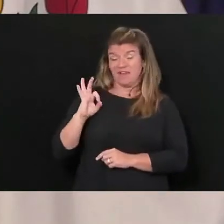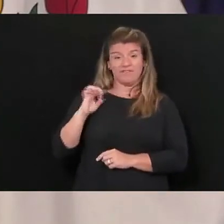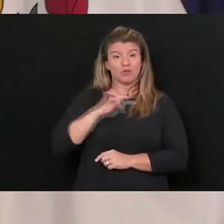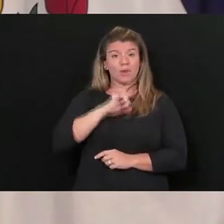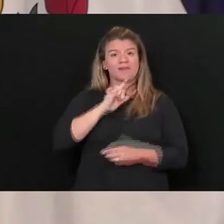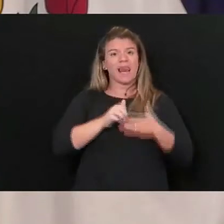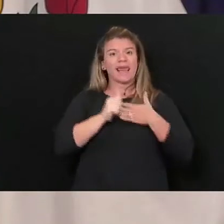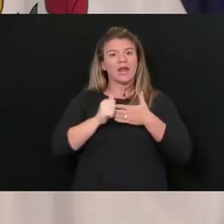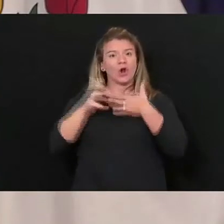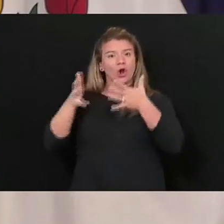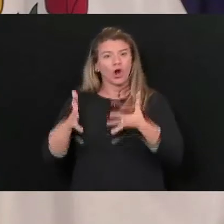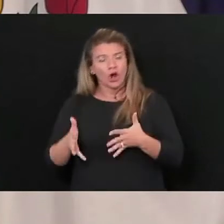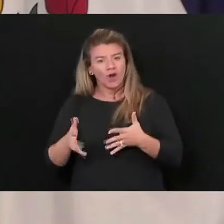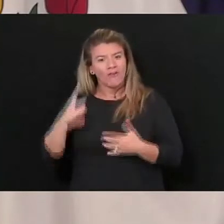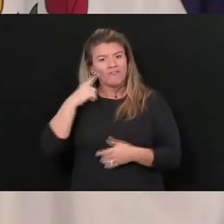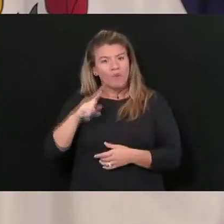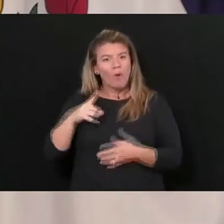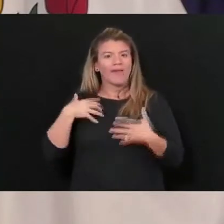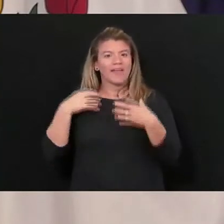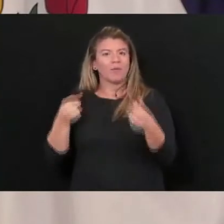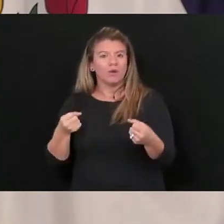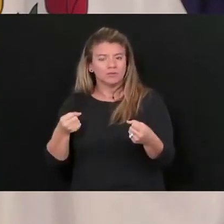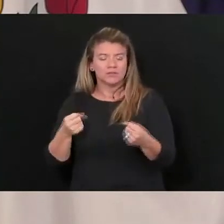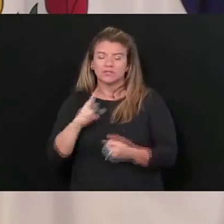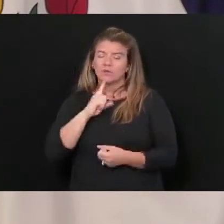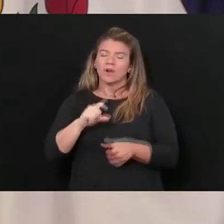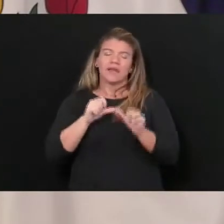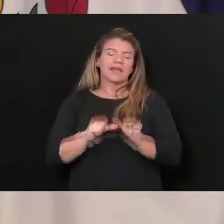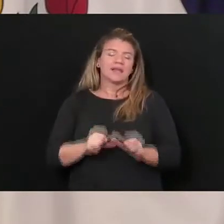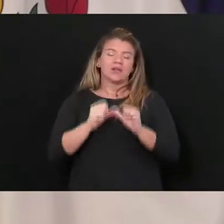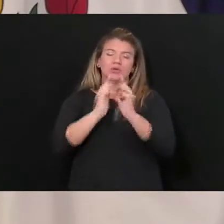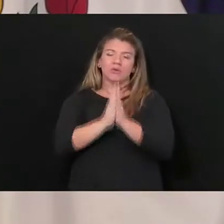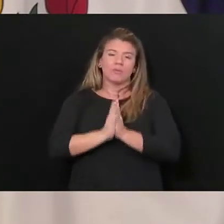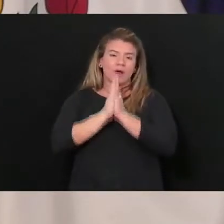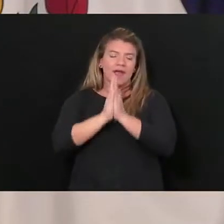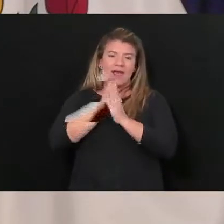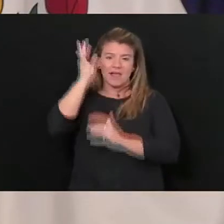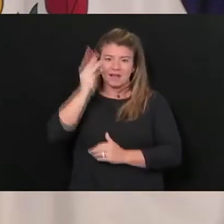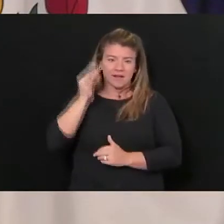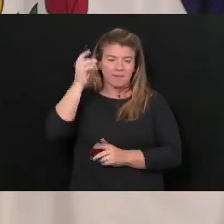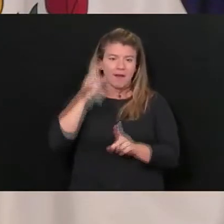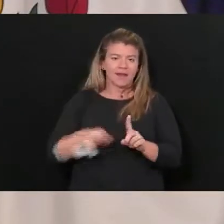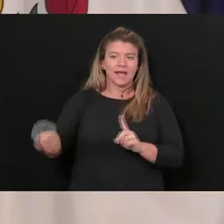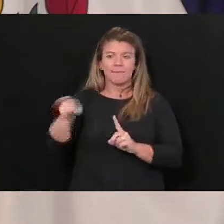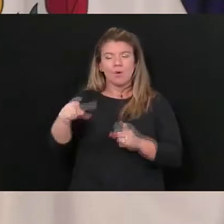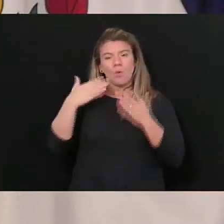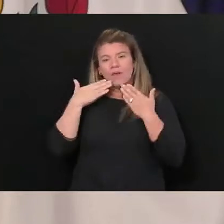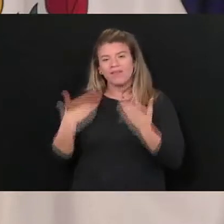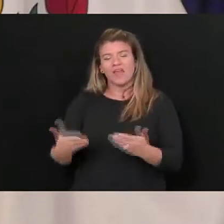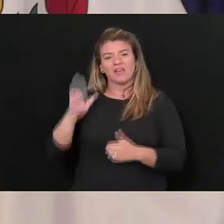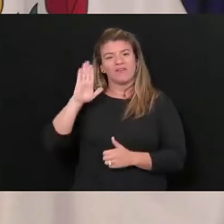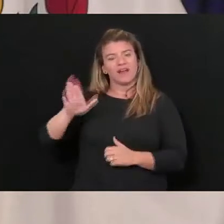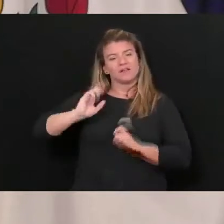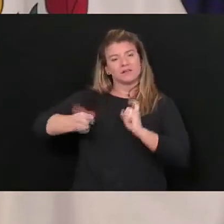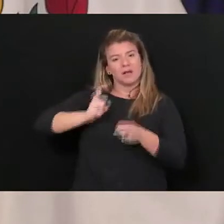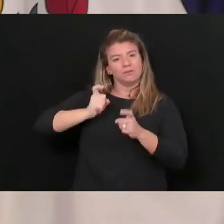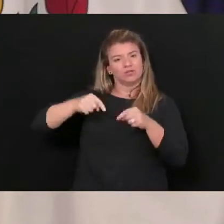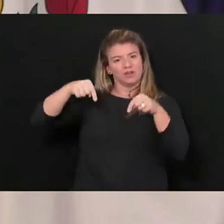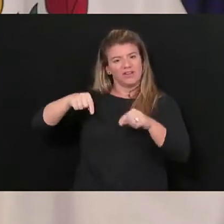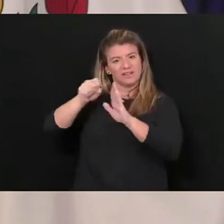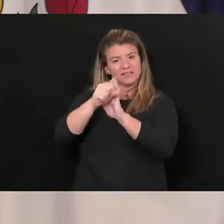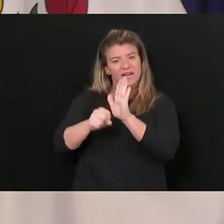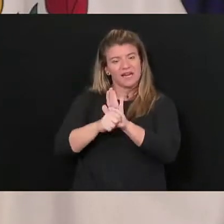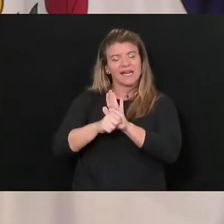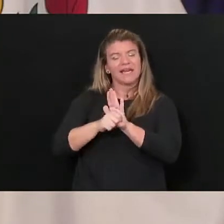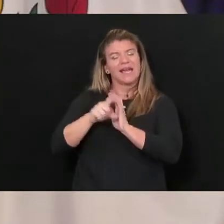heroes. So please keep this great man in your thoughts and prayers, and we thank him for his contribution to this state and